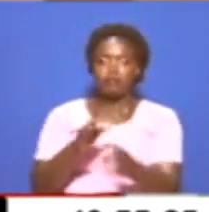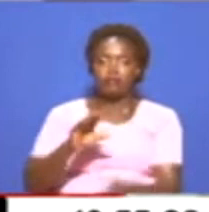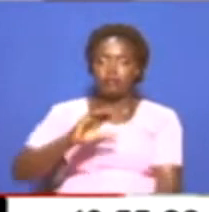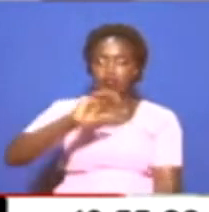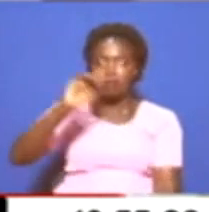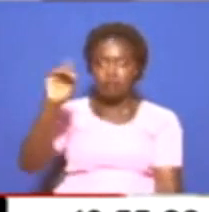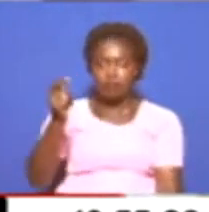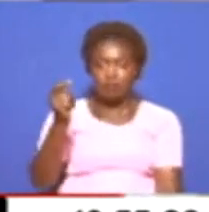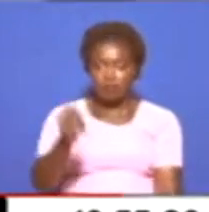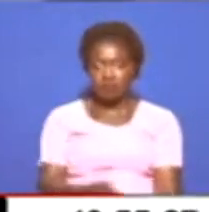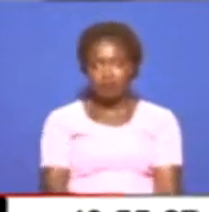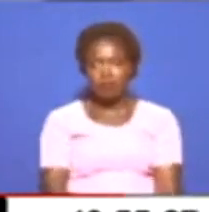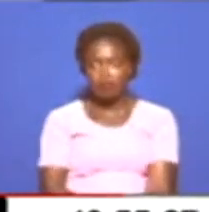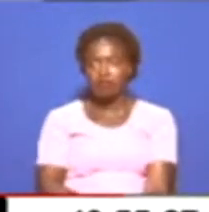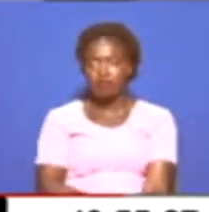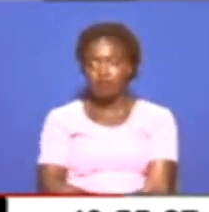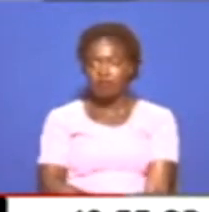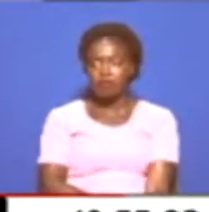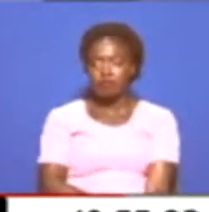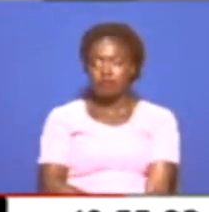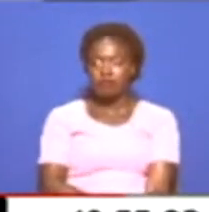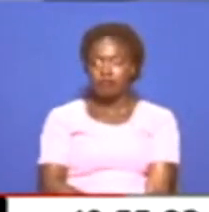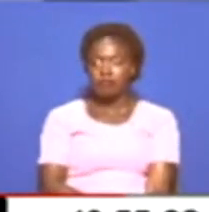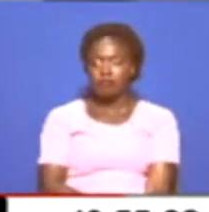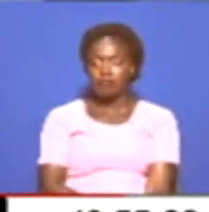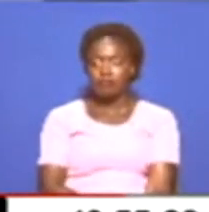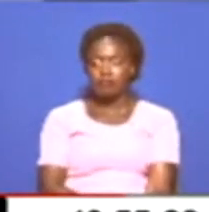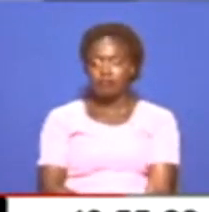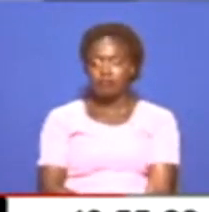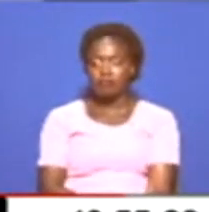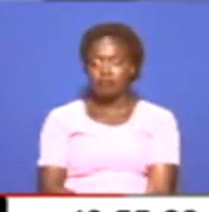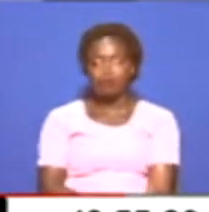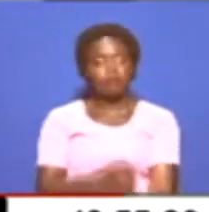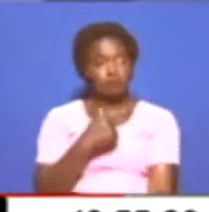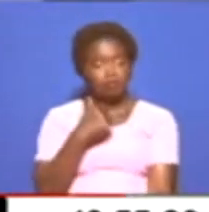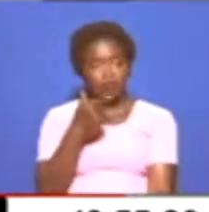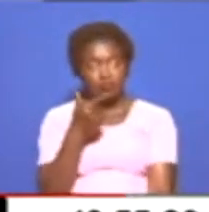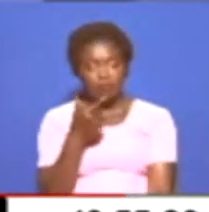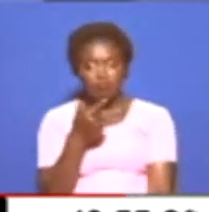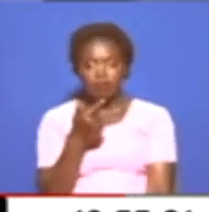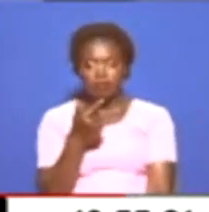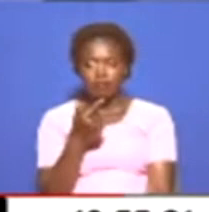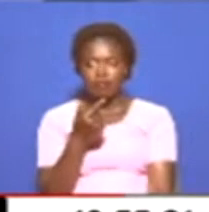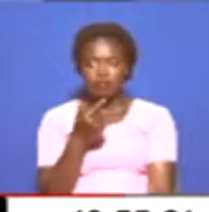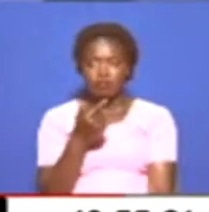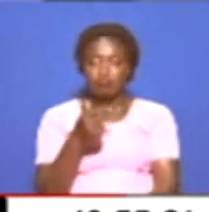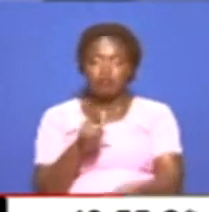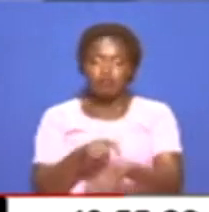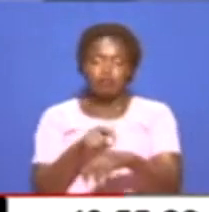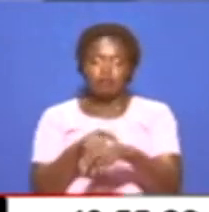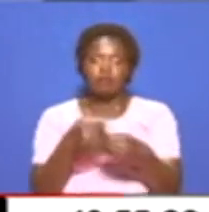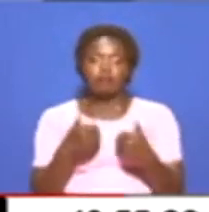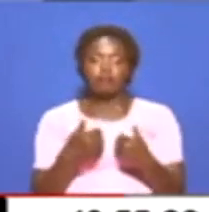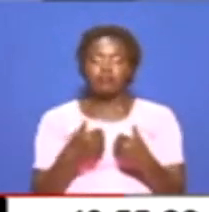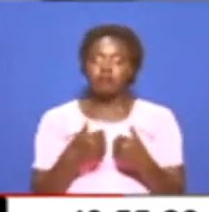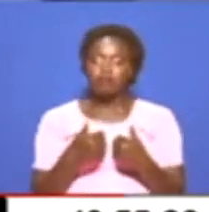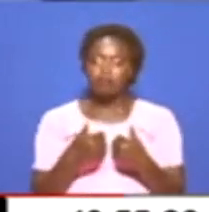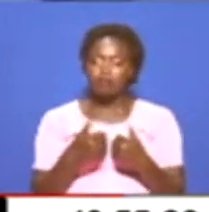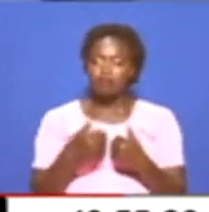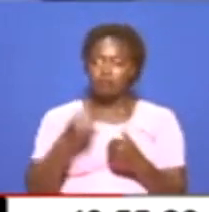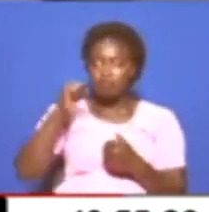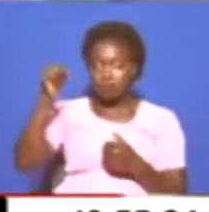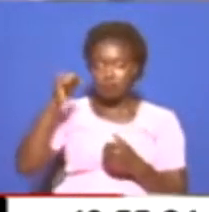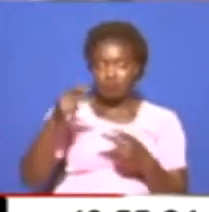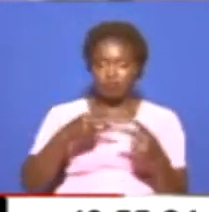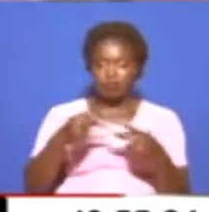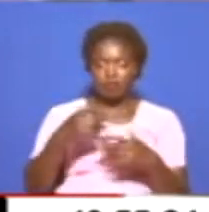on that? Okay, thank you very much, Ben. I want to say that the season that we are having of politics is very